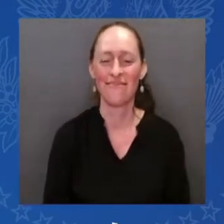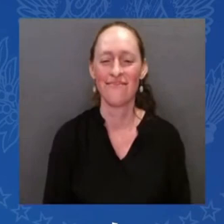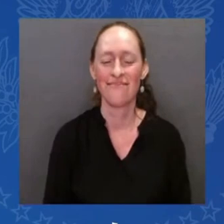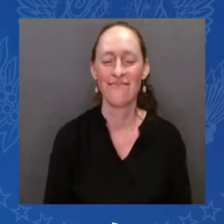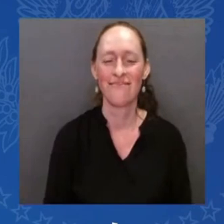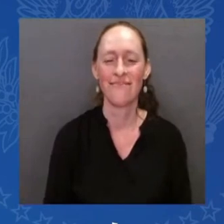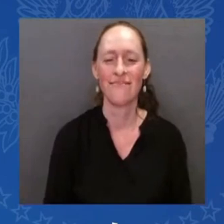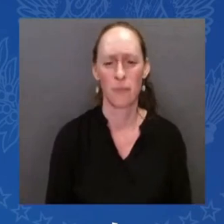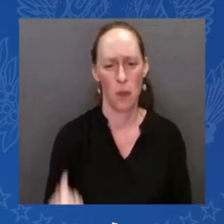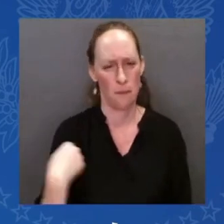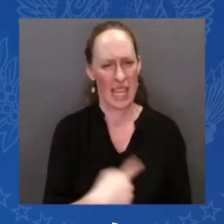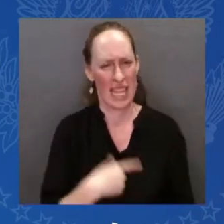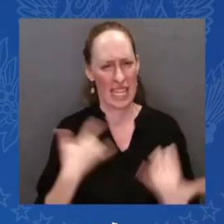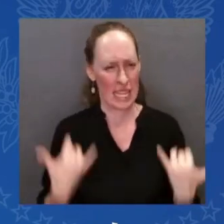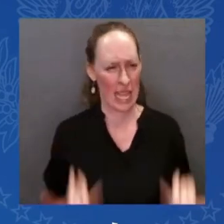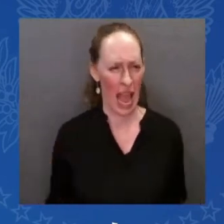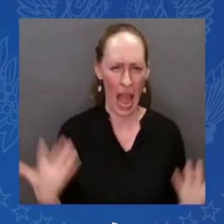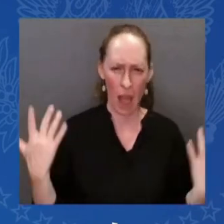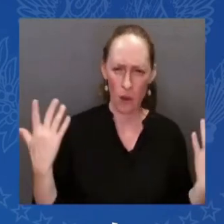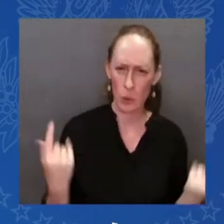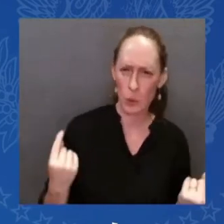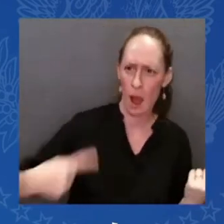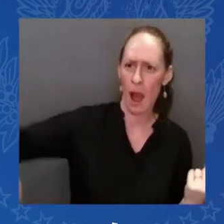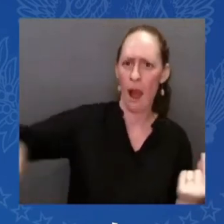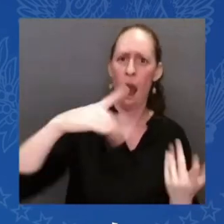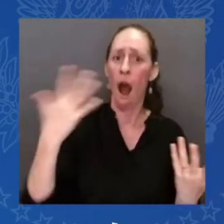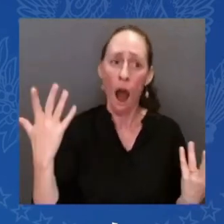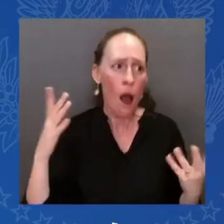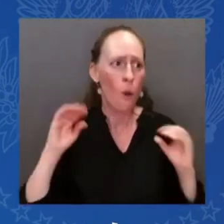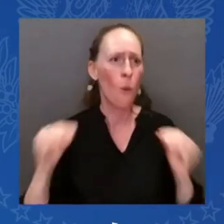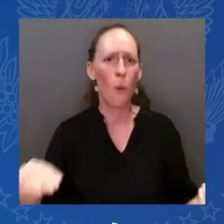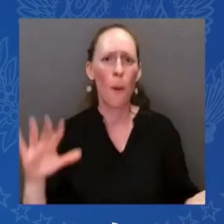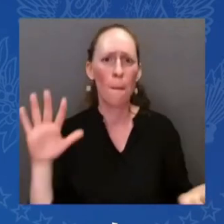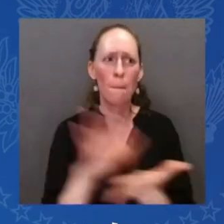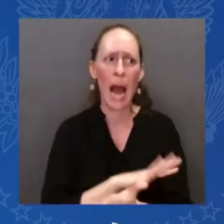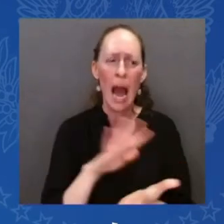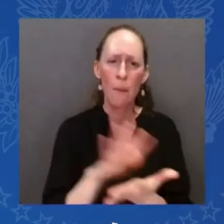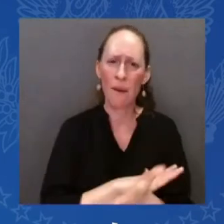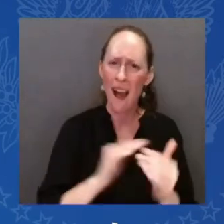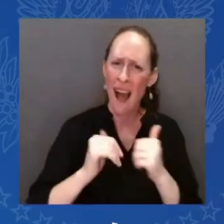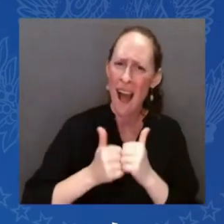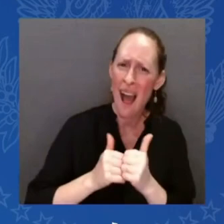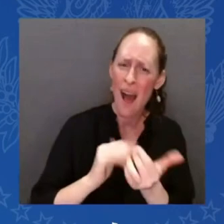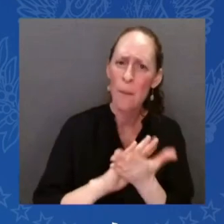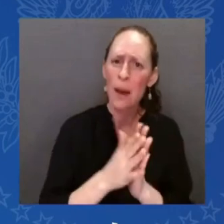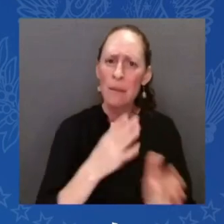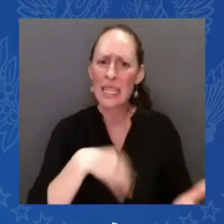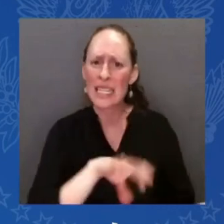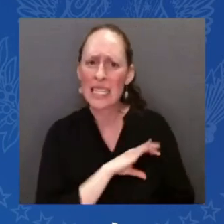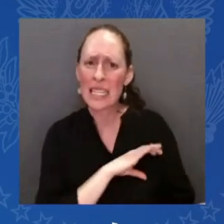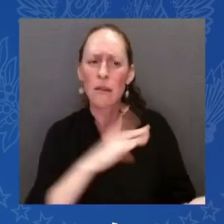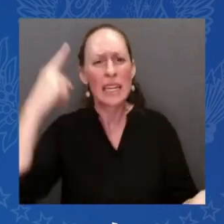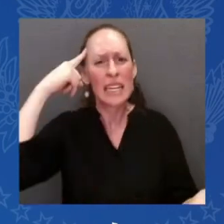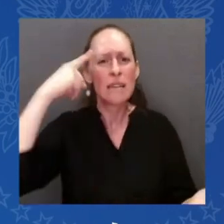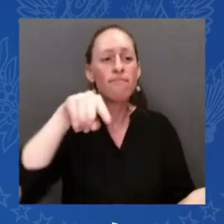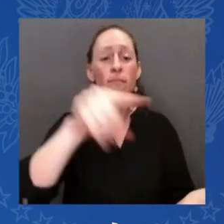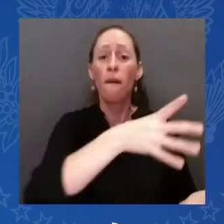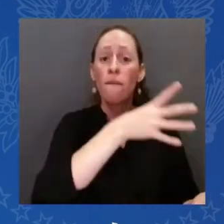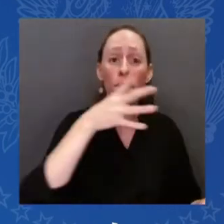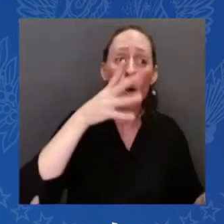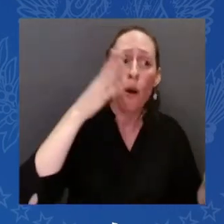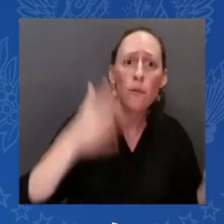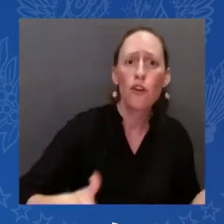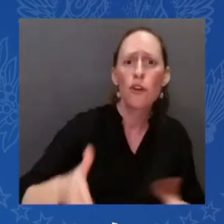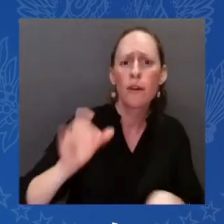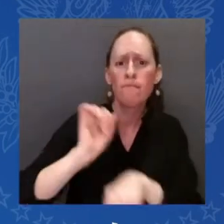Those on temporary status, farm workers, essential workers. I'm going to continue to call on Congress to pass this bill that does just that we've been